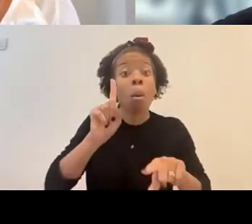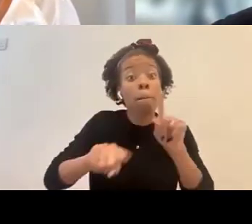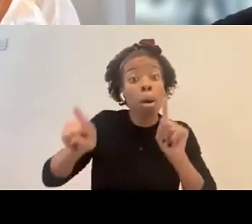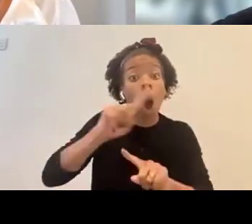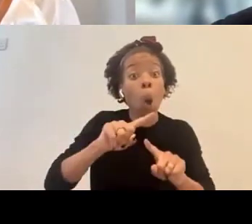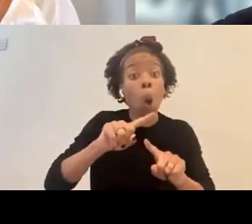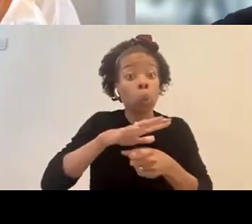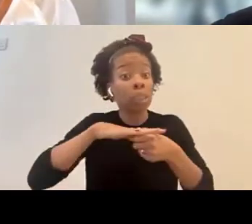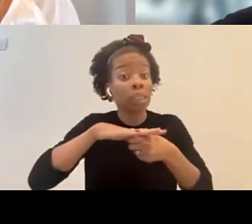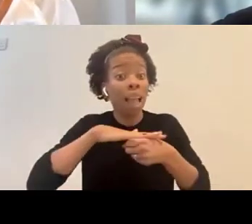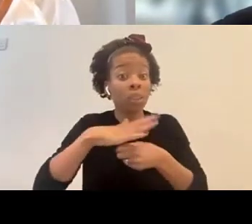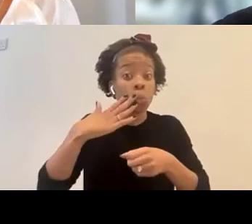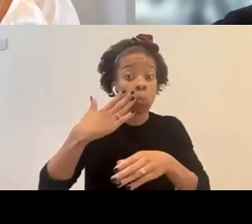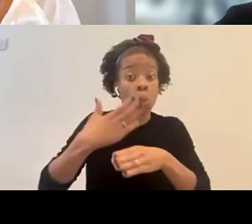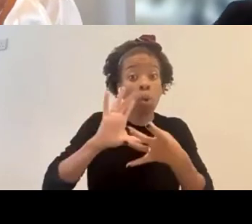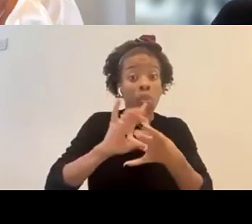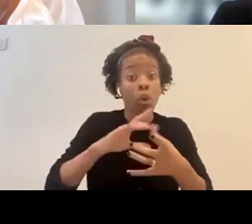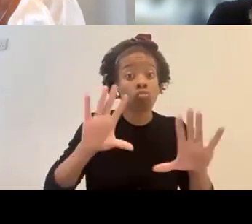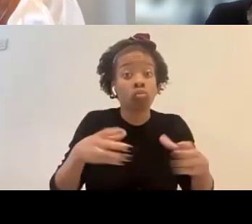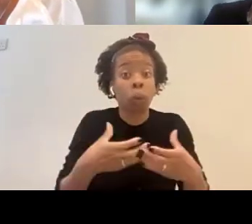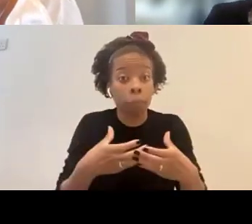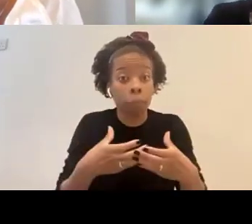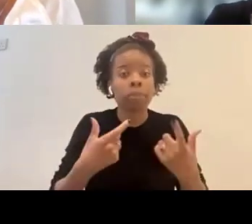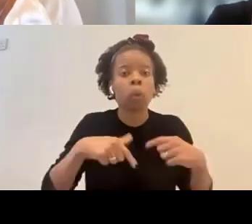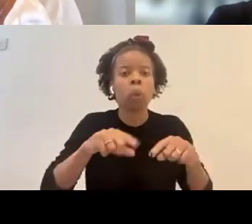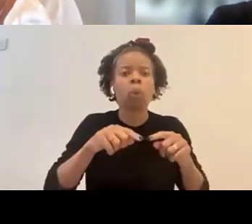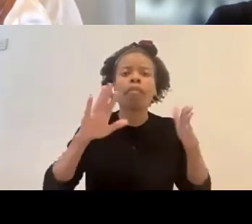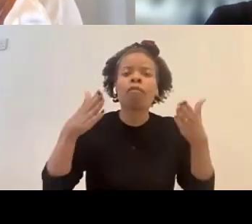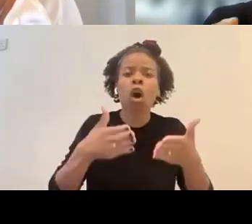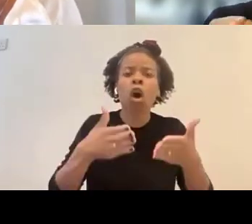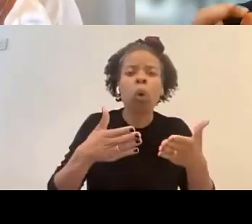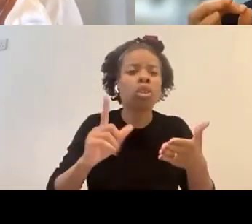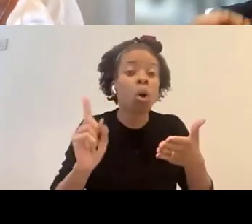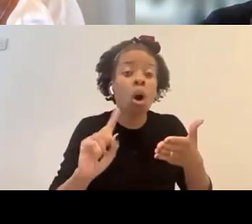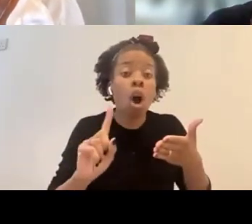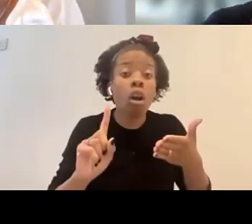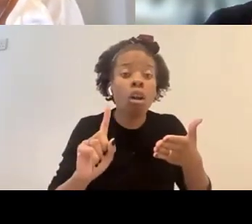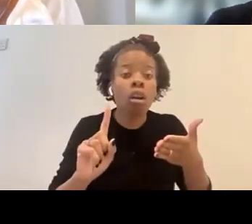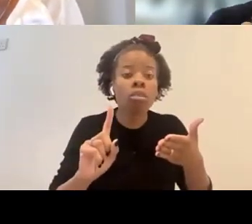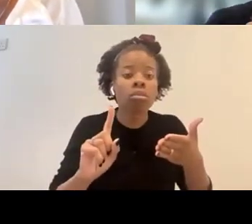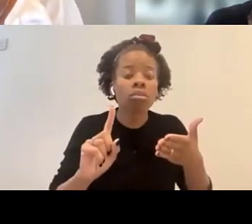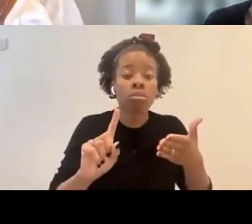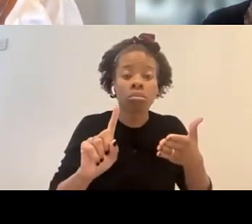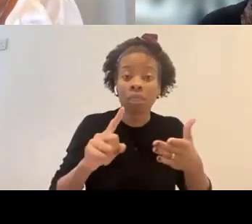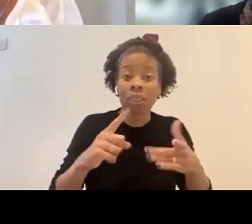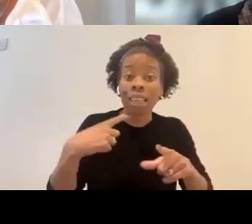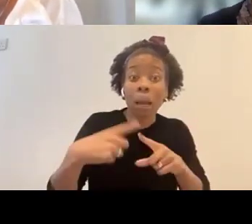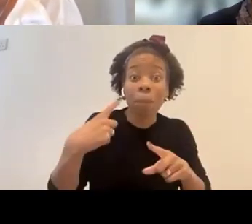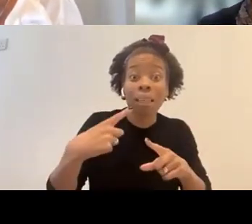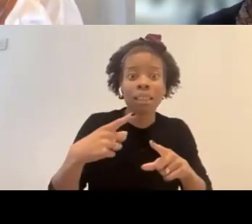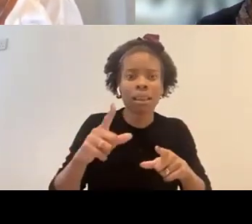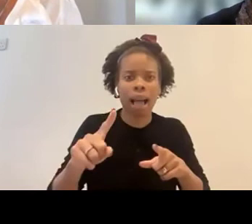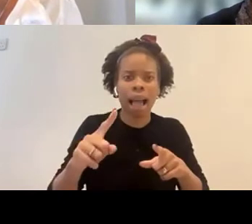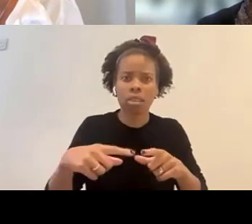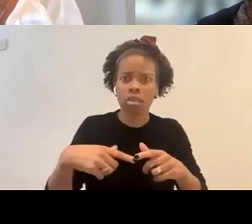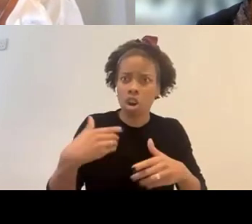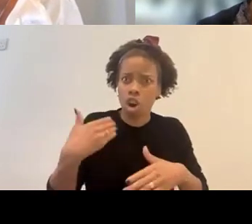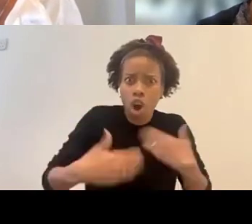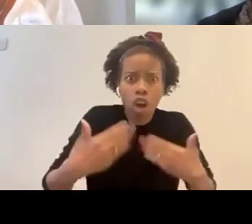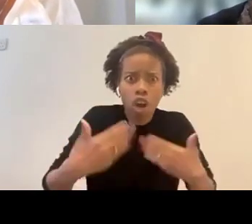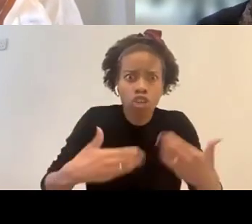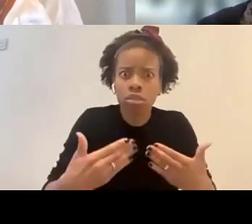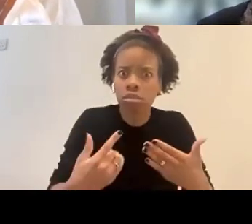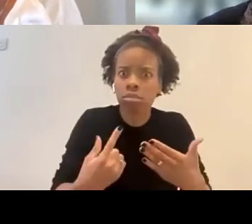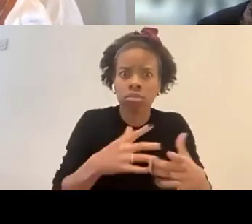working with these groups, we are focusing on alleviating the immediate and urgent manifestations